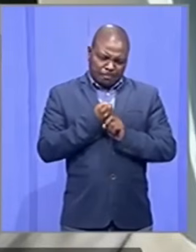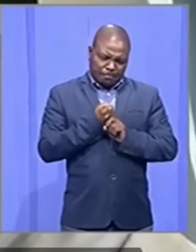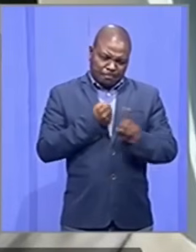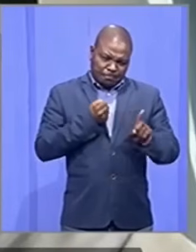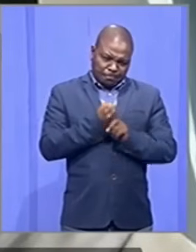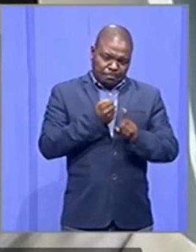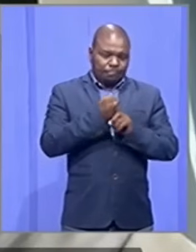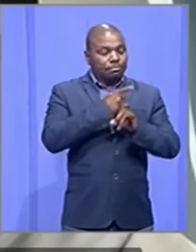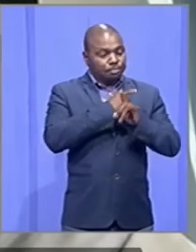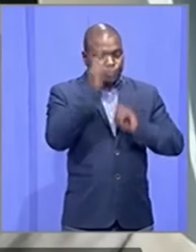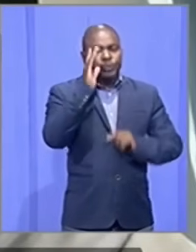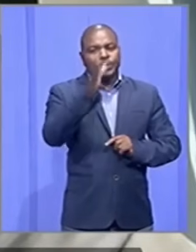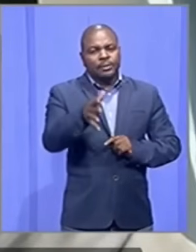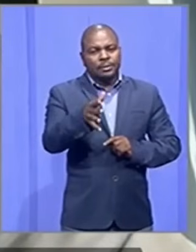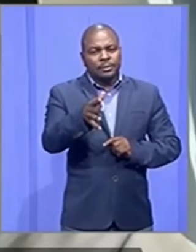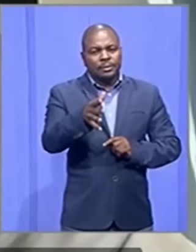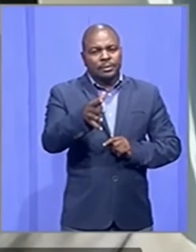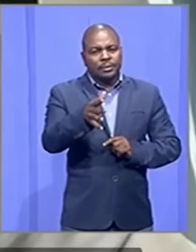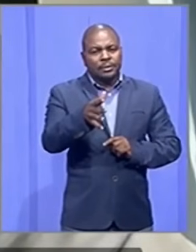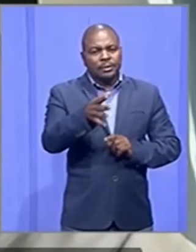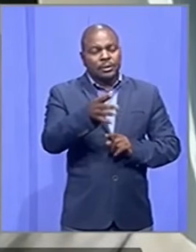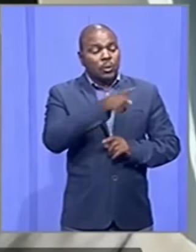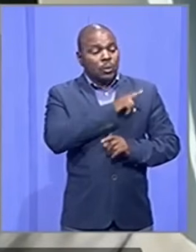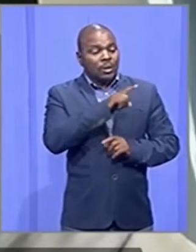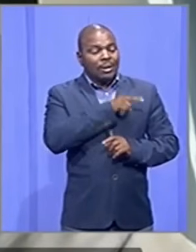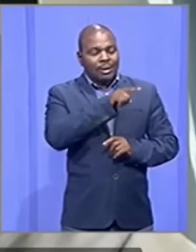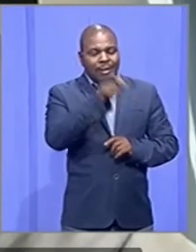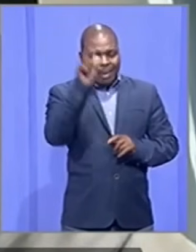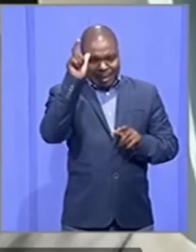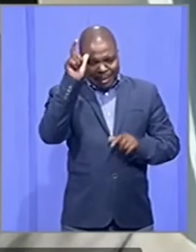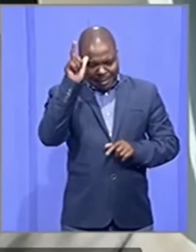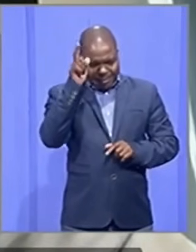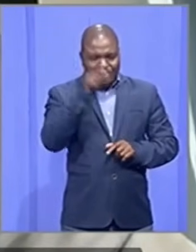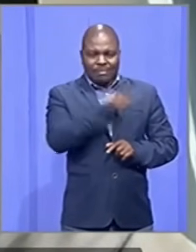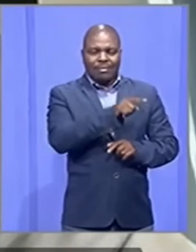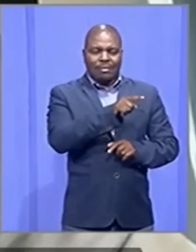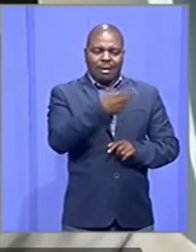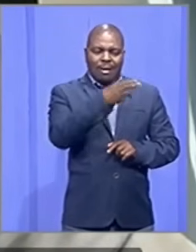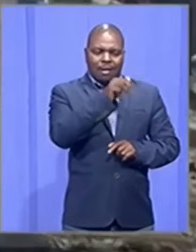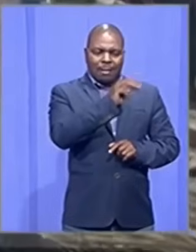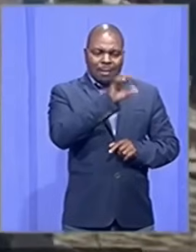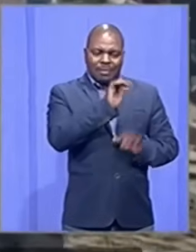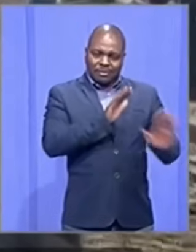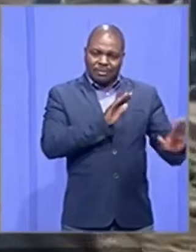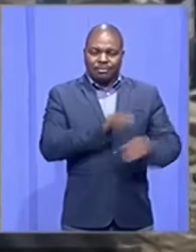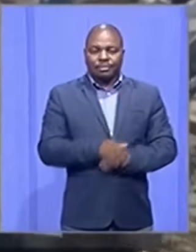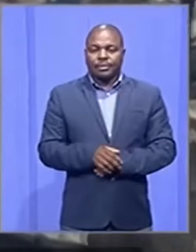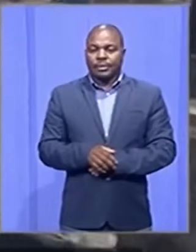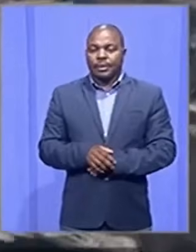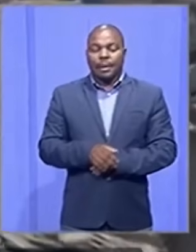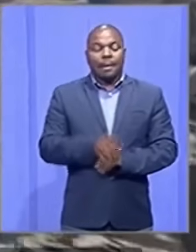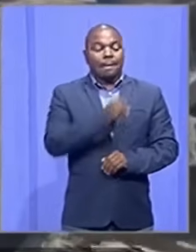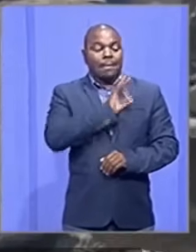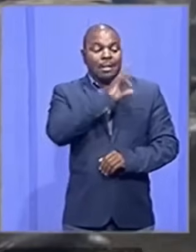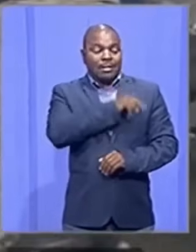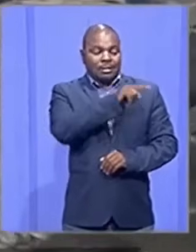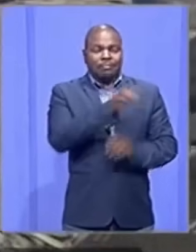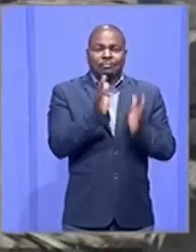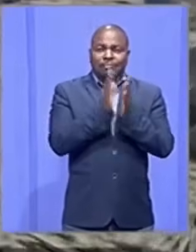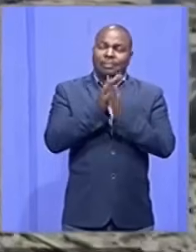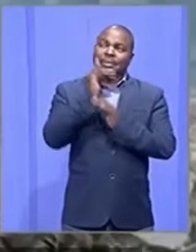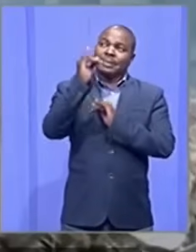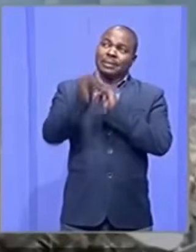be victorious against the vicious evil of Hamas. Palestina yetsa kgoeletso hore dinaha tsa